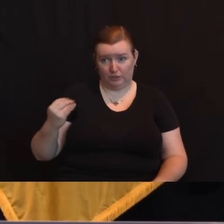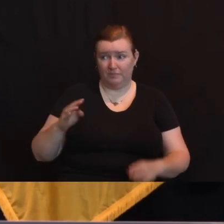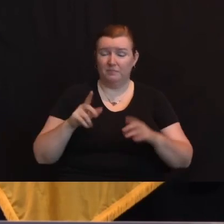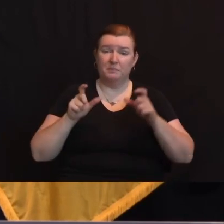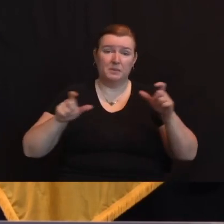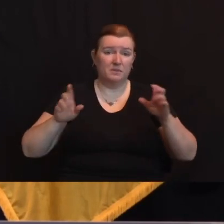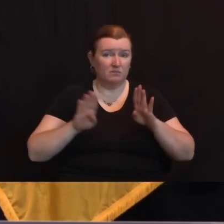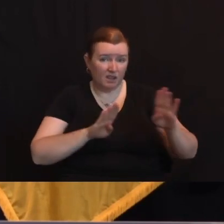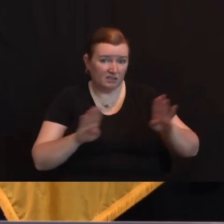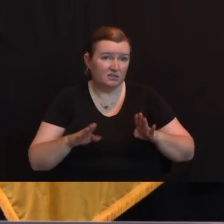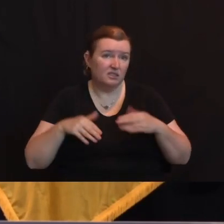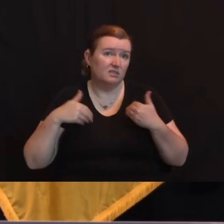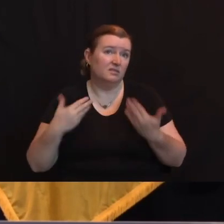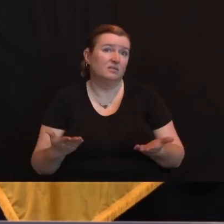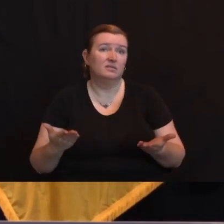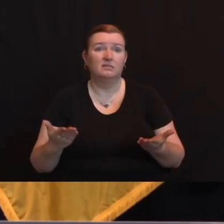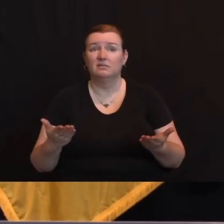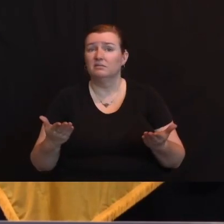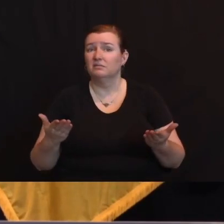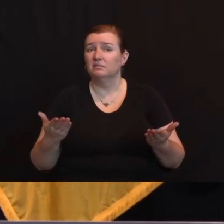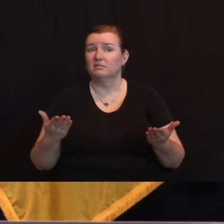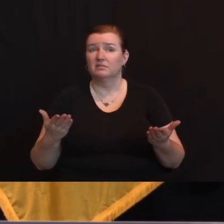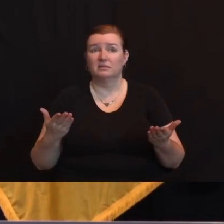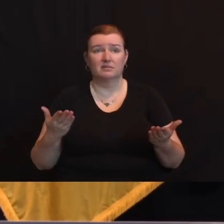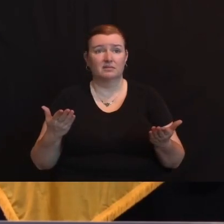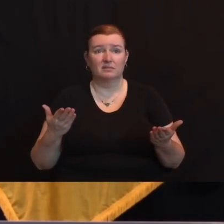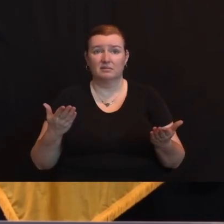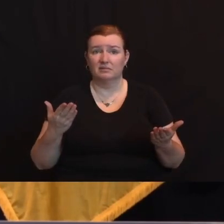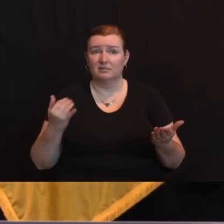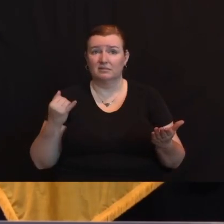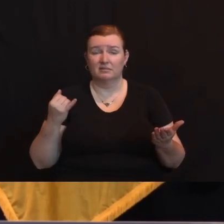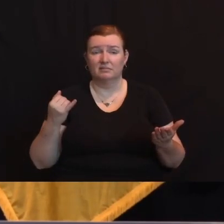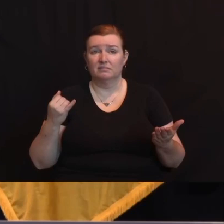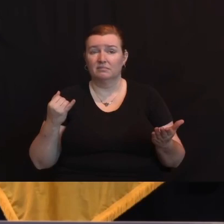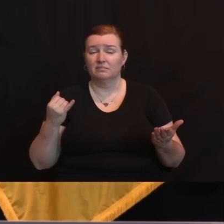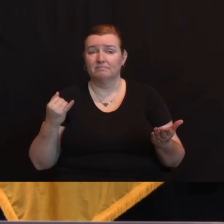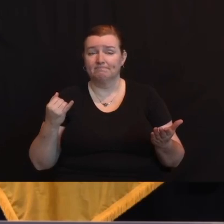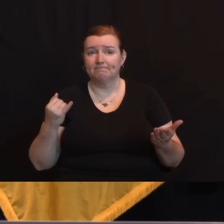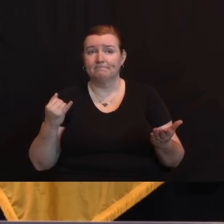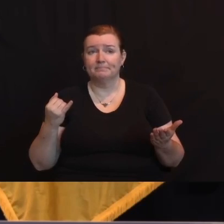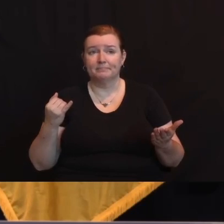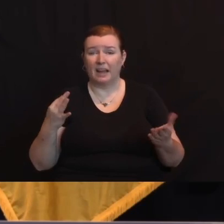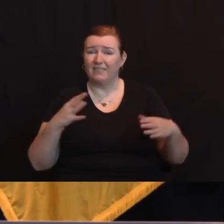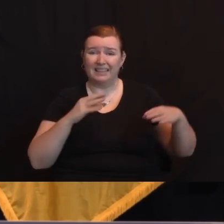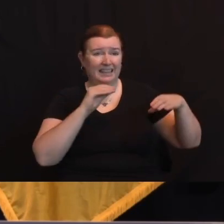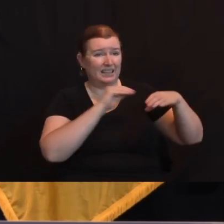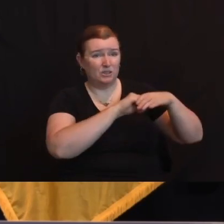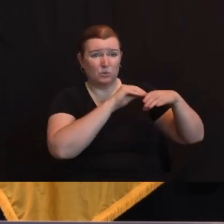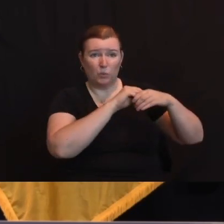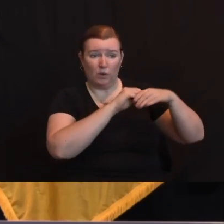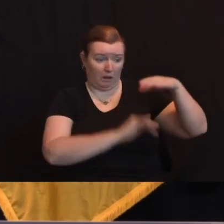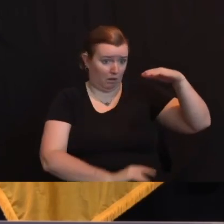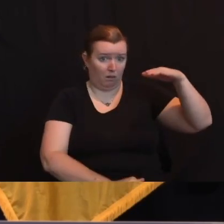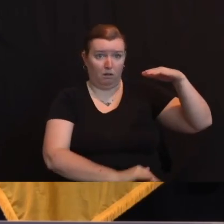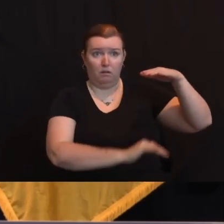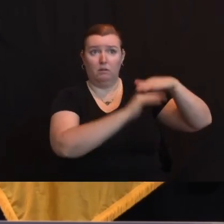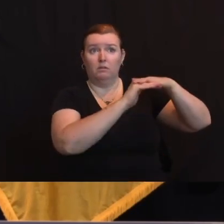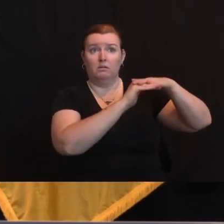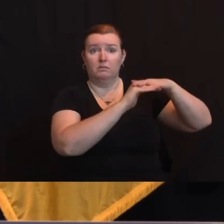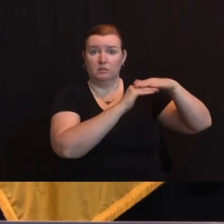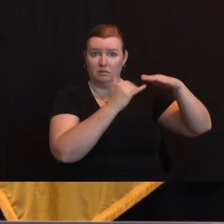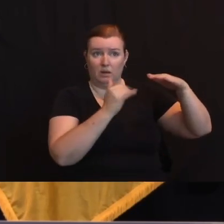they turn the number down to what we can gather at indoors, that's a signal that we mean business. So that's